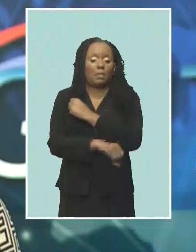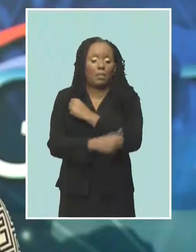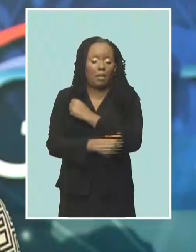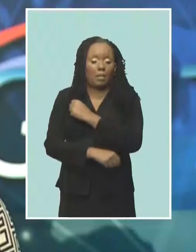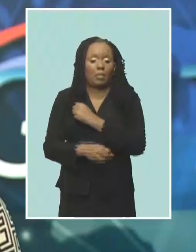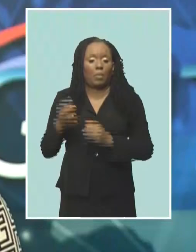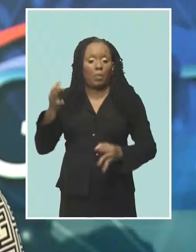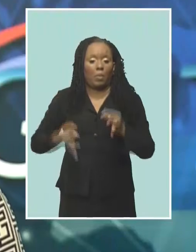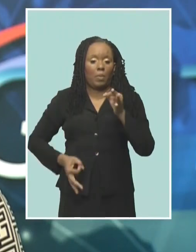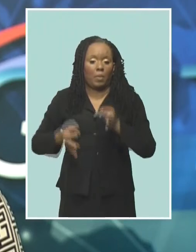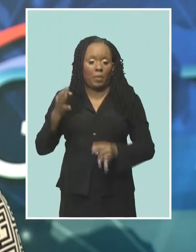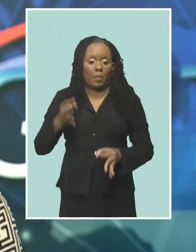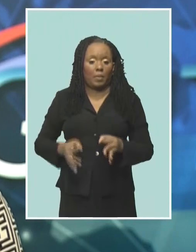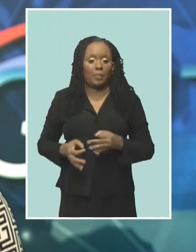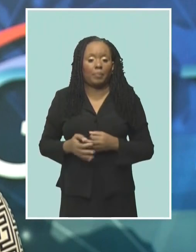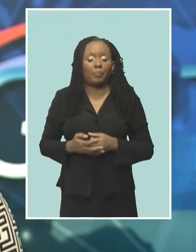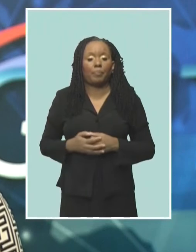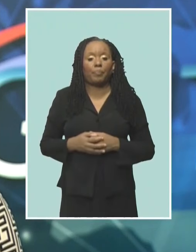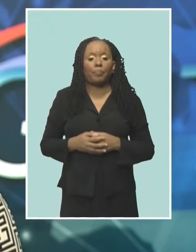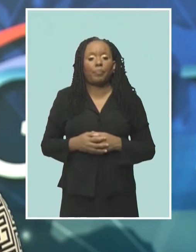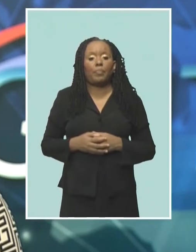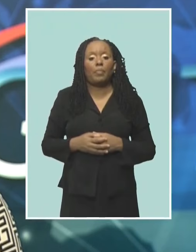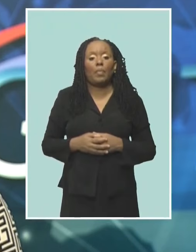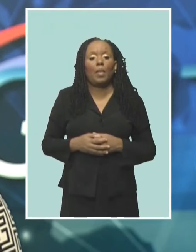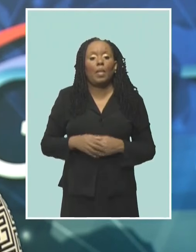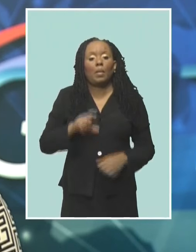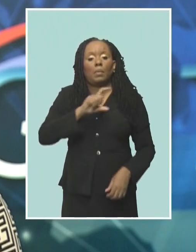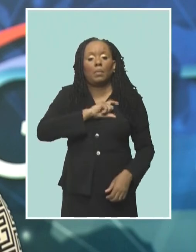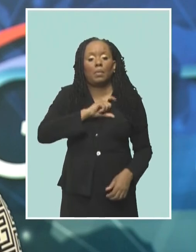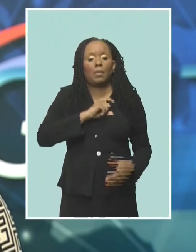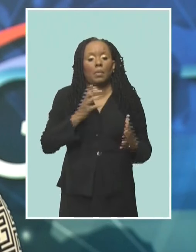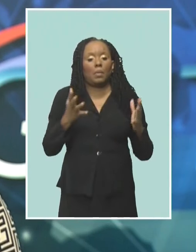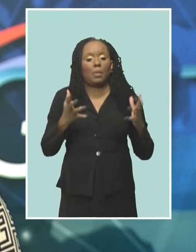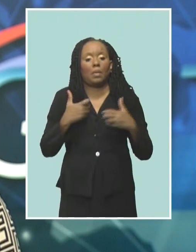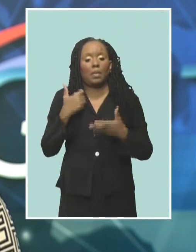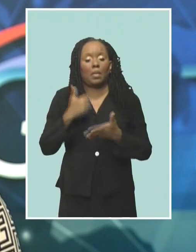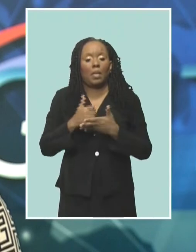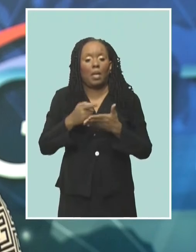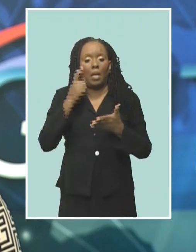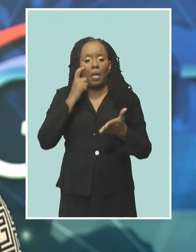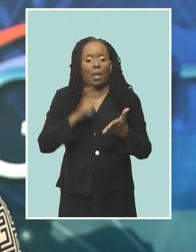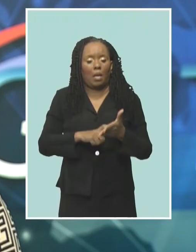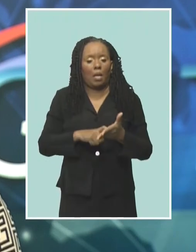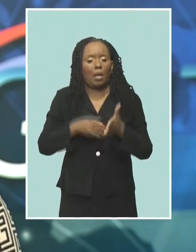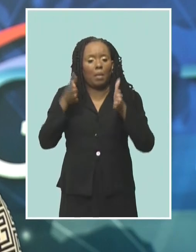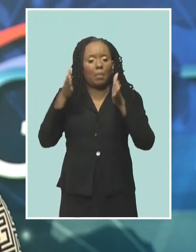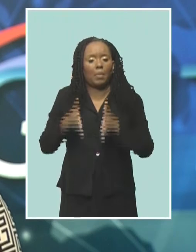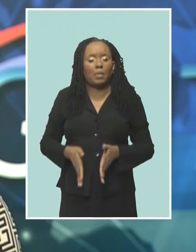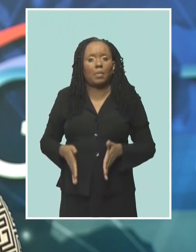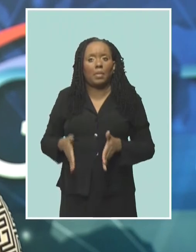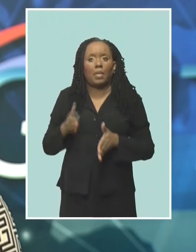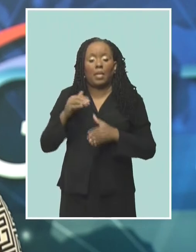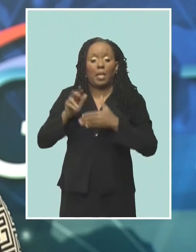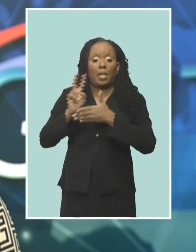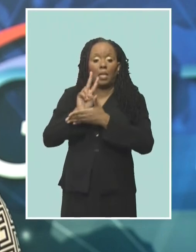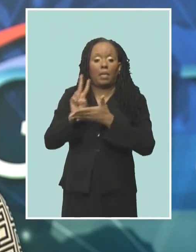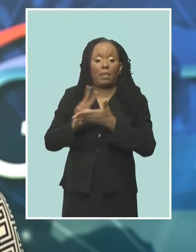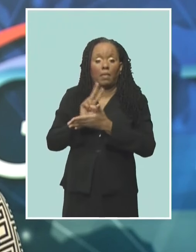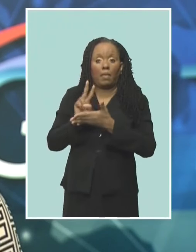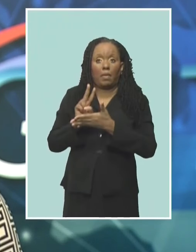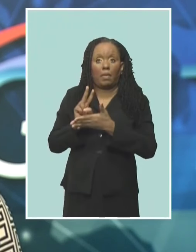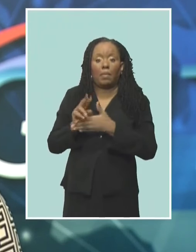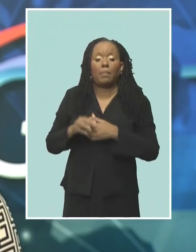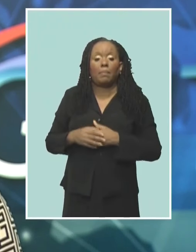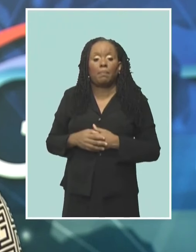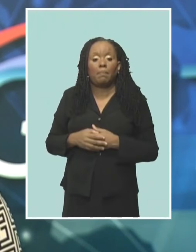Court. And the Barbados Police Service wants the public to help them identify and locate the person in this photograph and video.